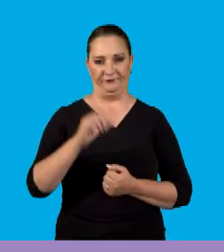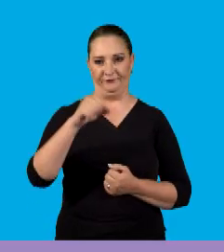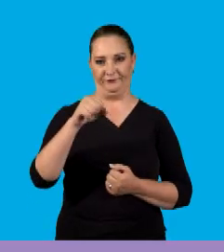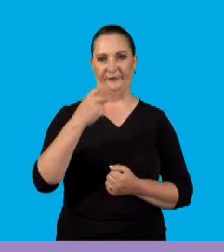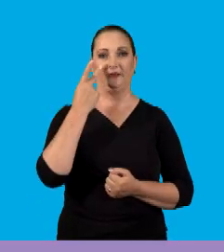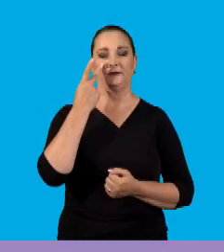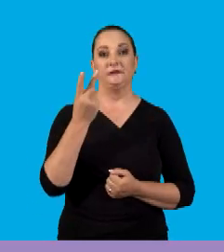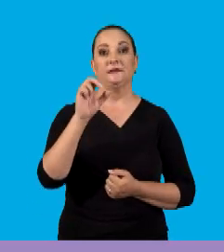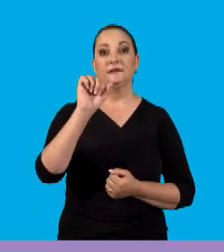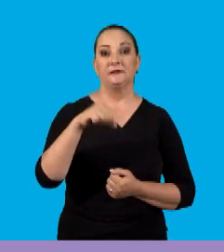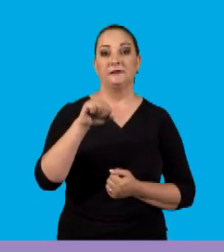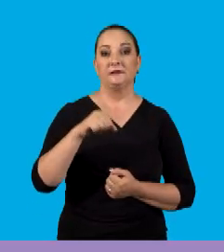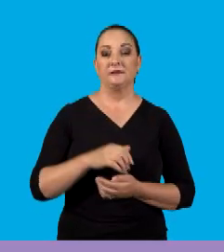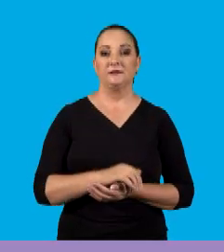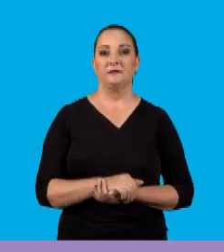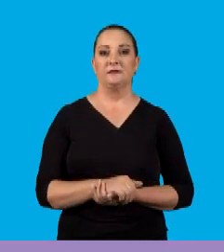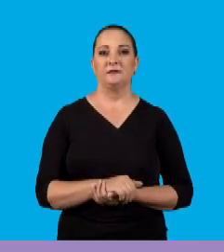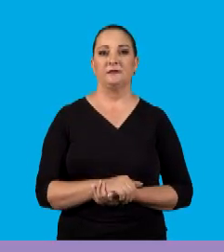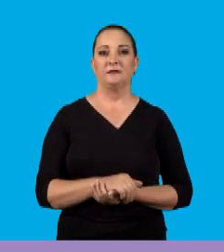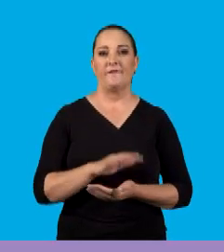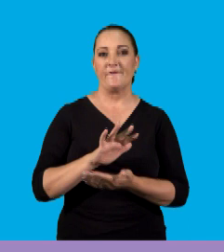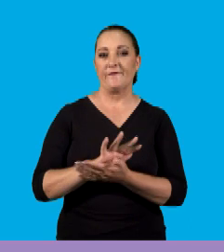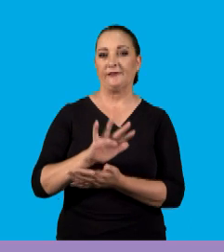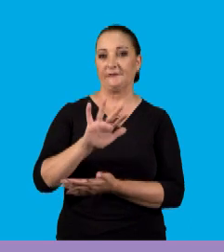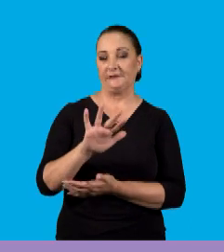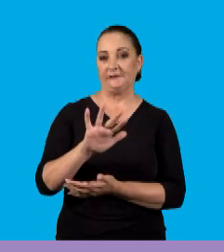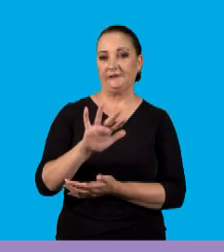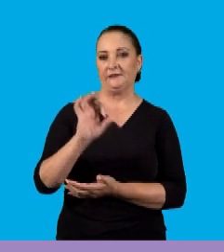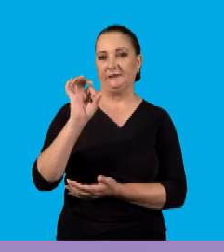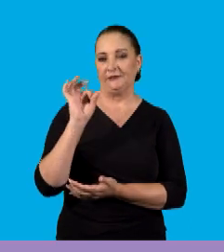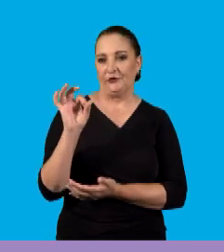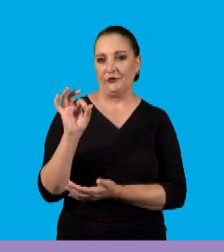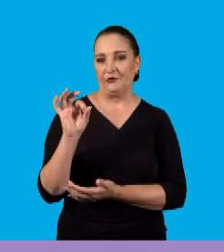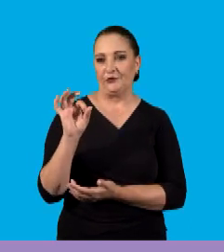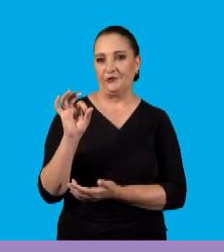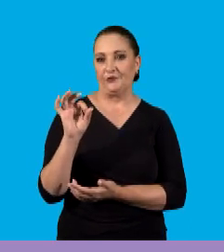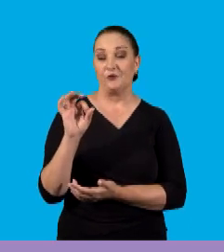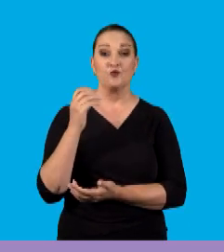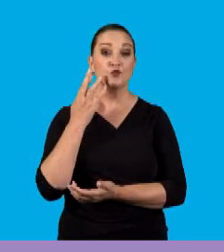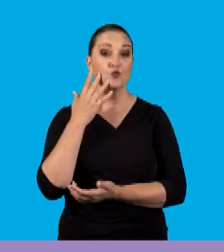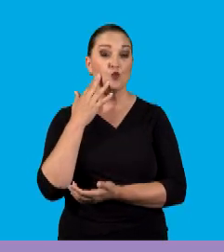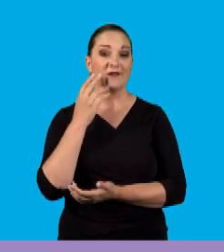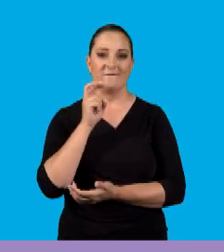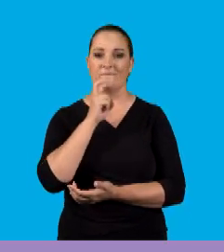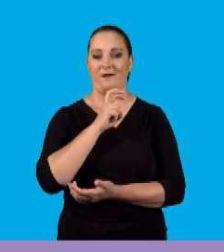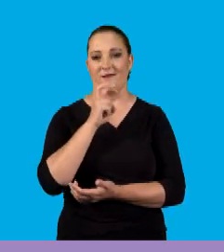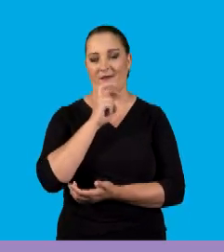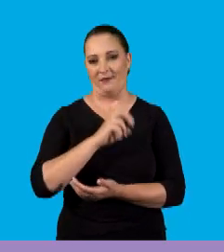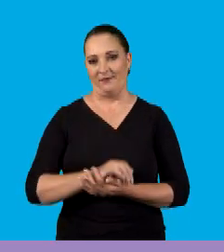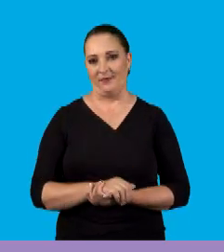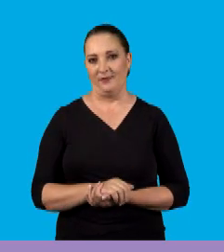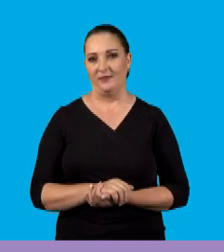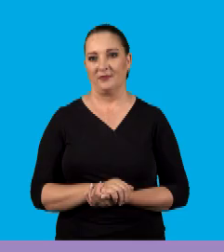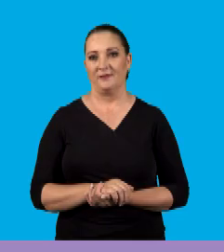see it there. That is the lowest, which is 15 degrees. And of course, that was on a Friday. And we